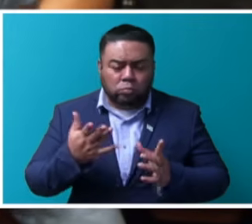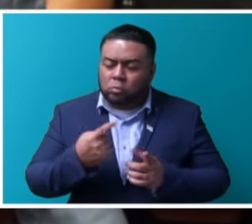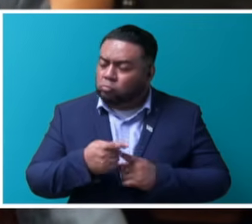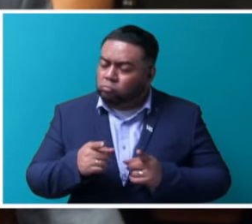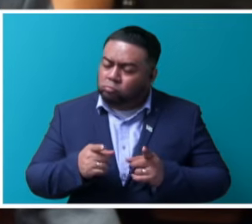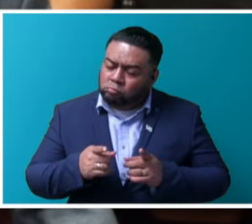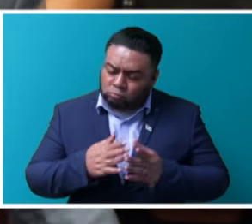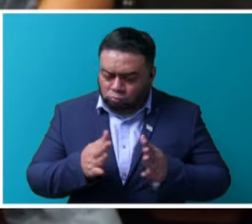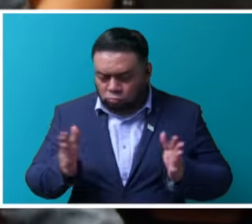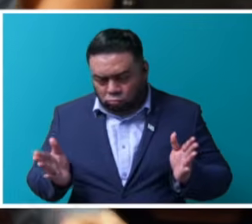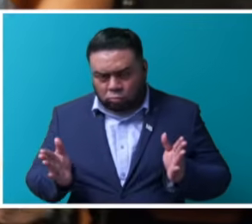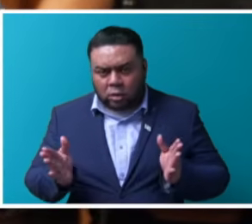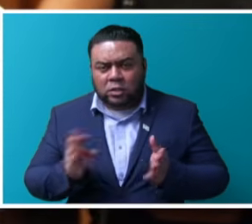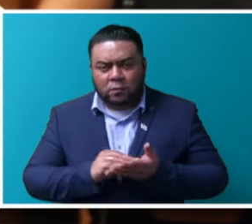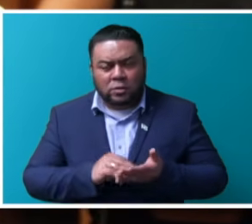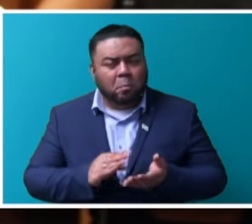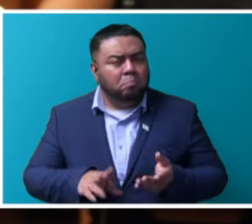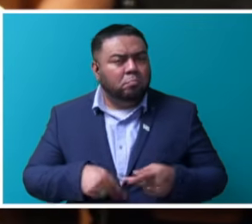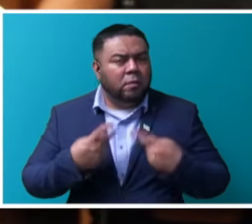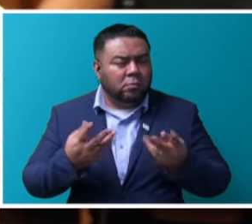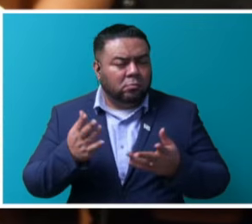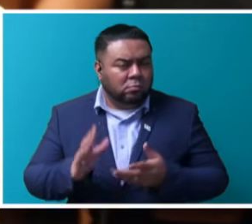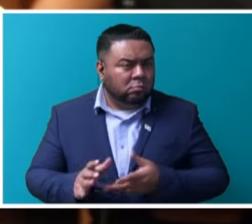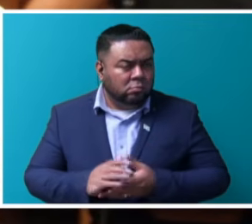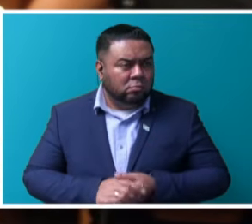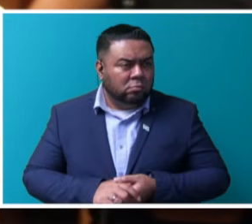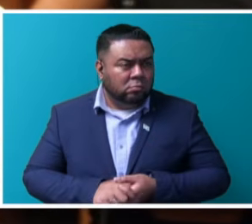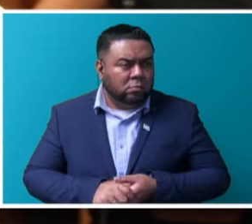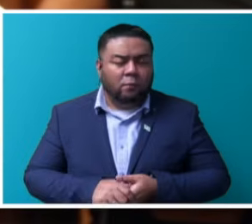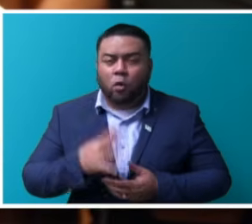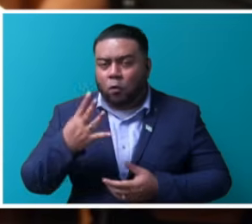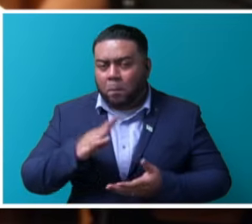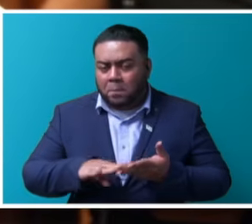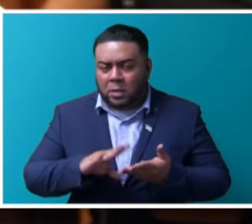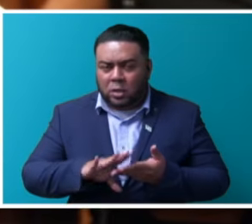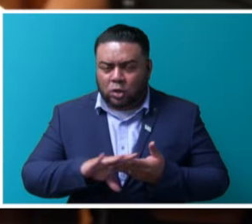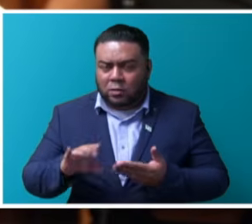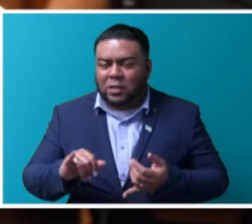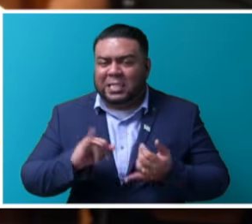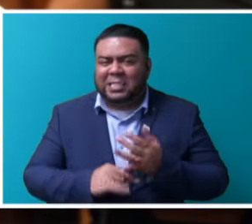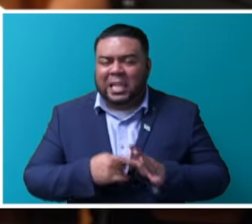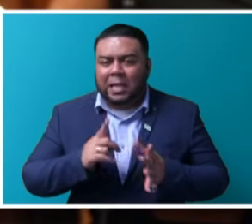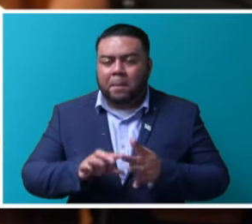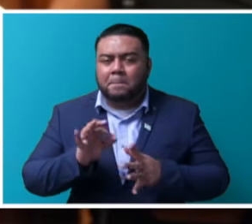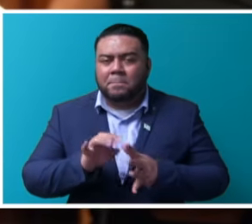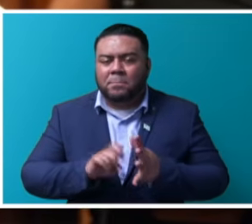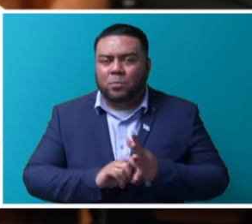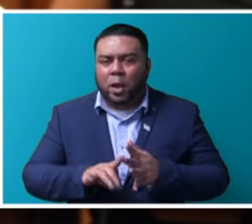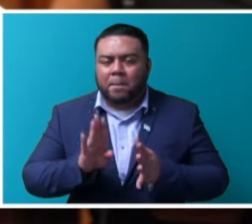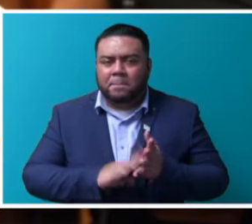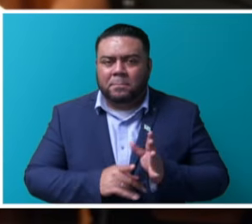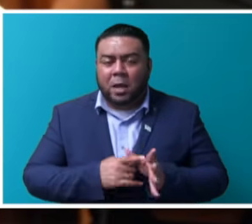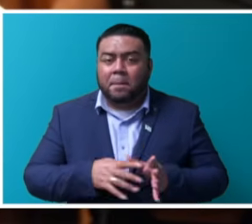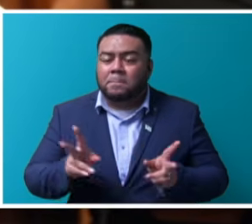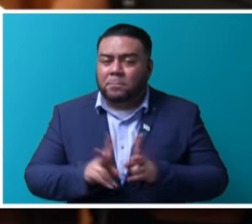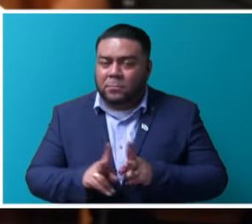service providers. We will also continue to provide $4 million in operating grant to the Sai Prema Hospital, a great public-private